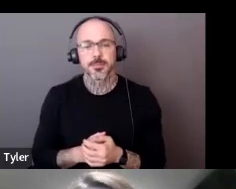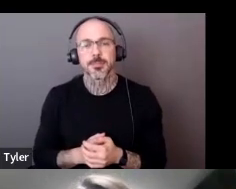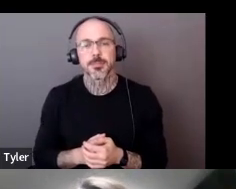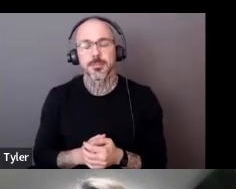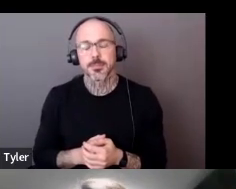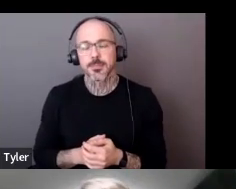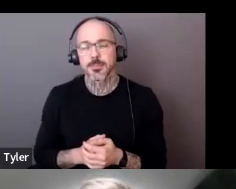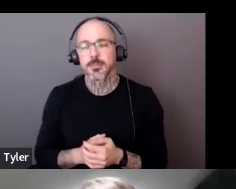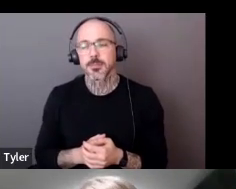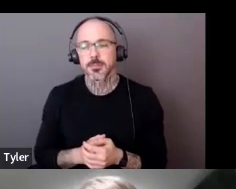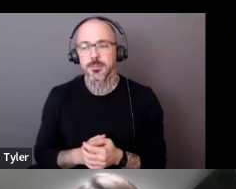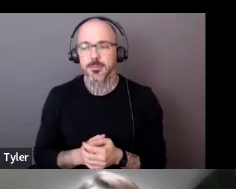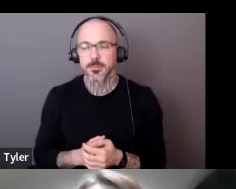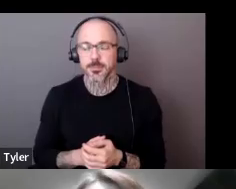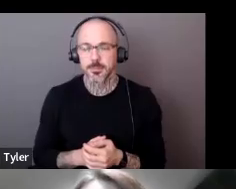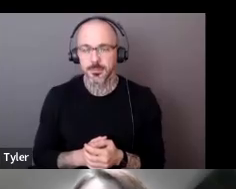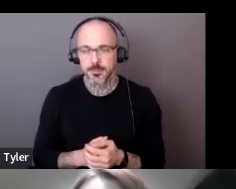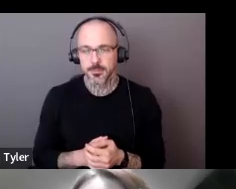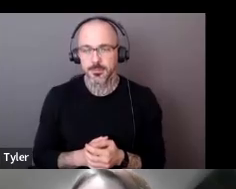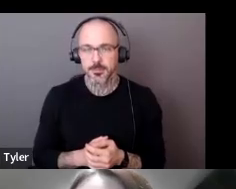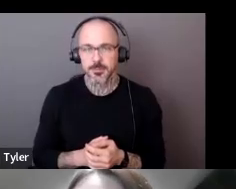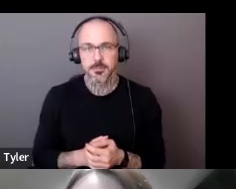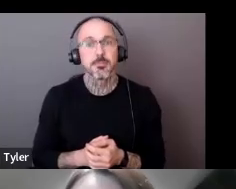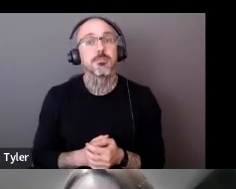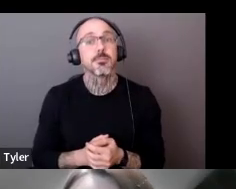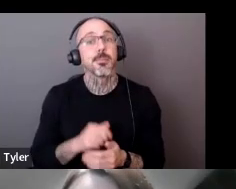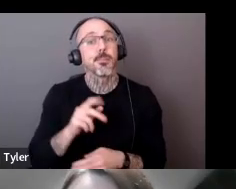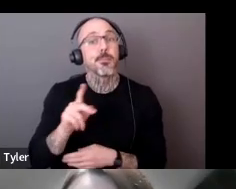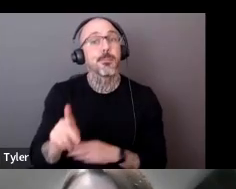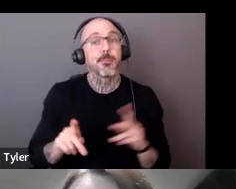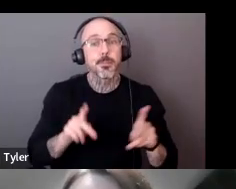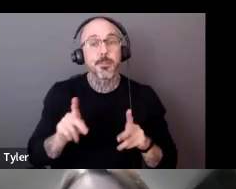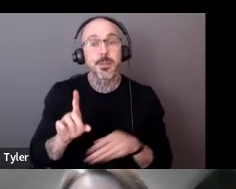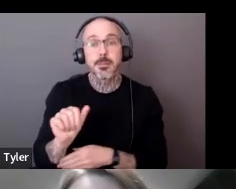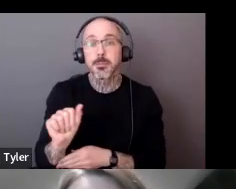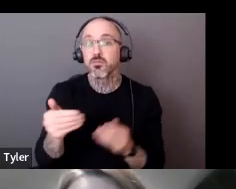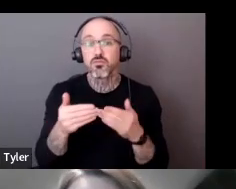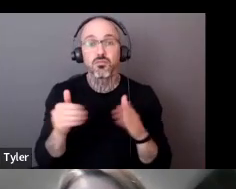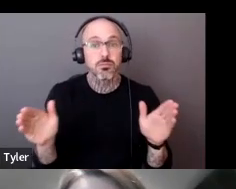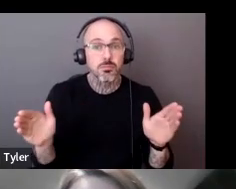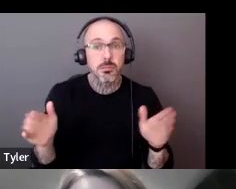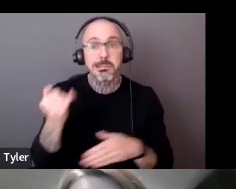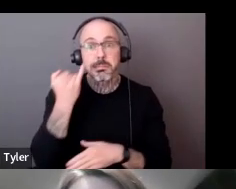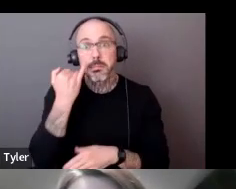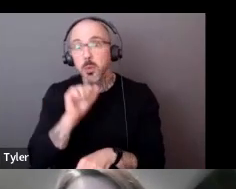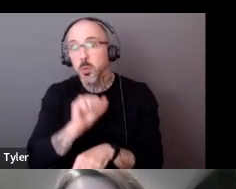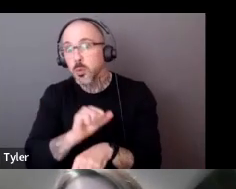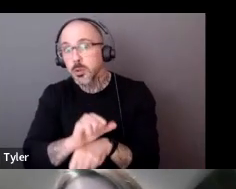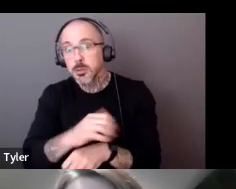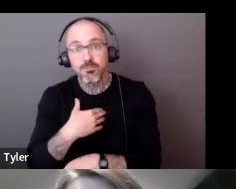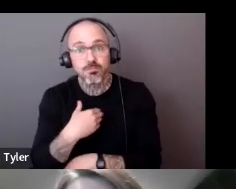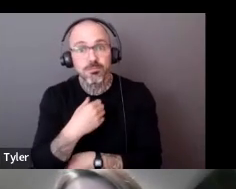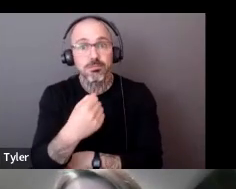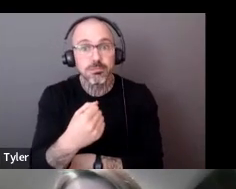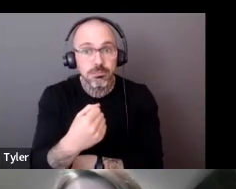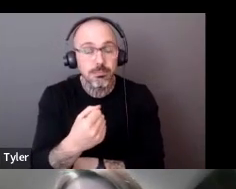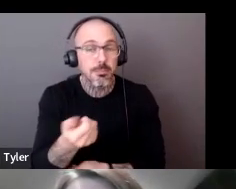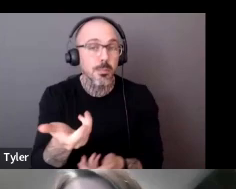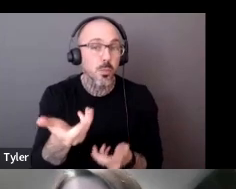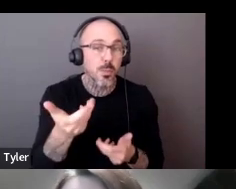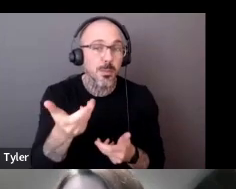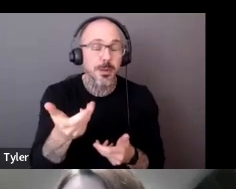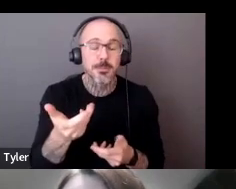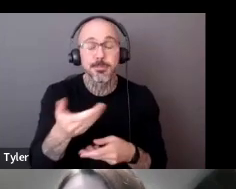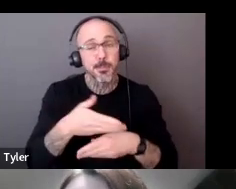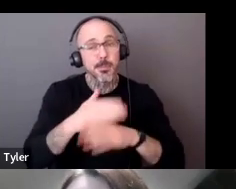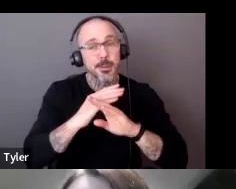or want jobs in general face the same similar barriers